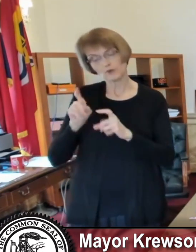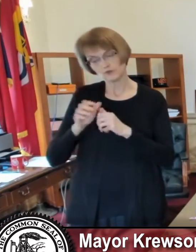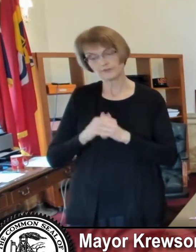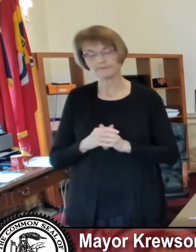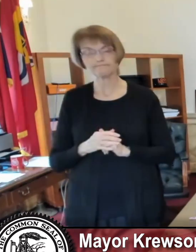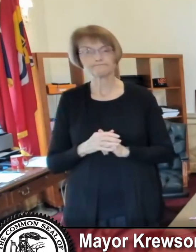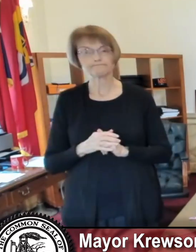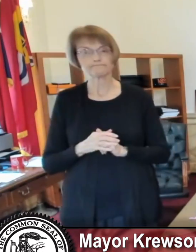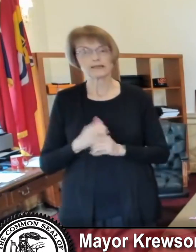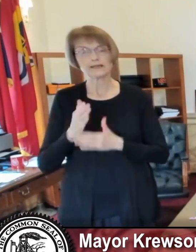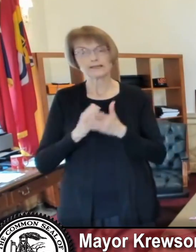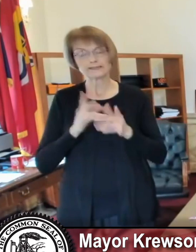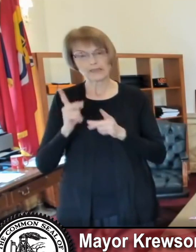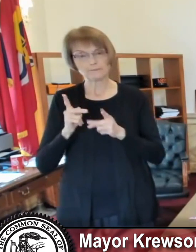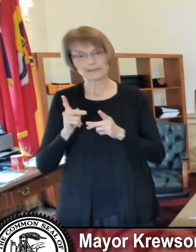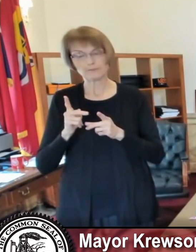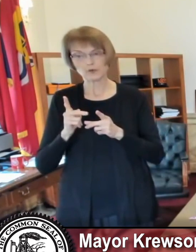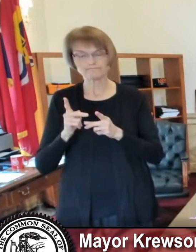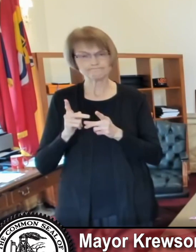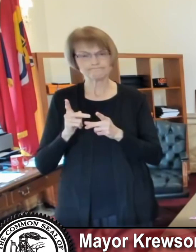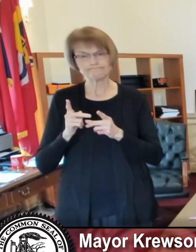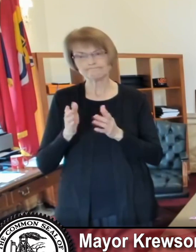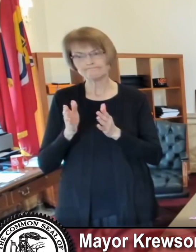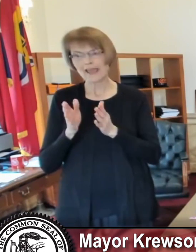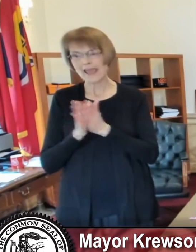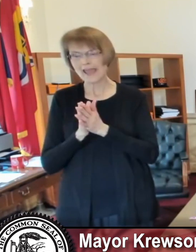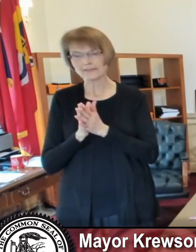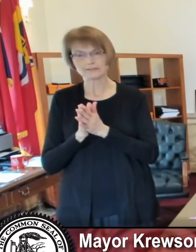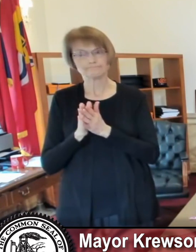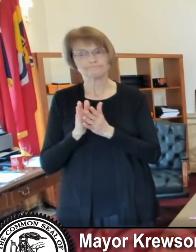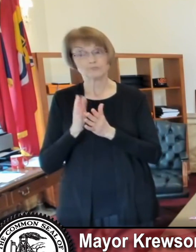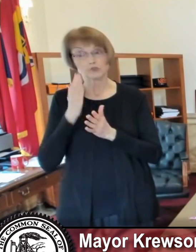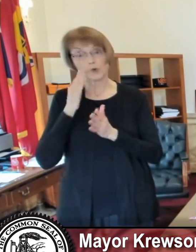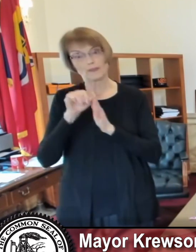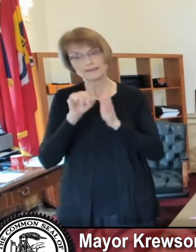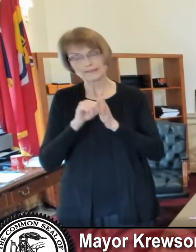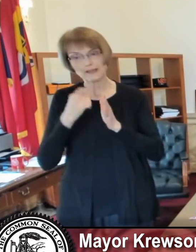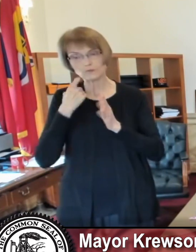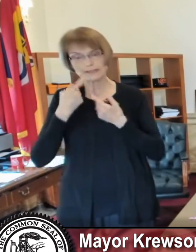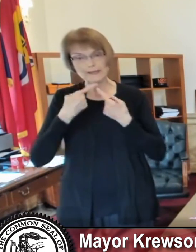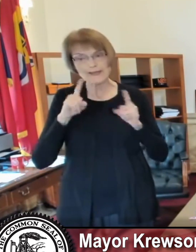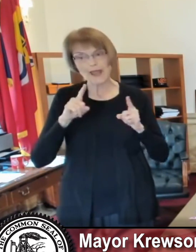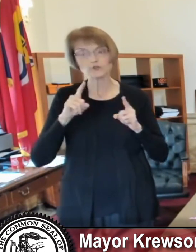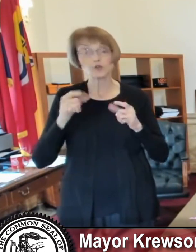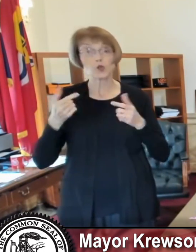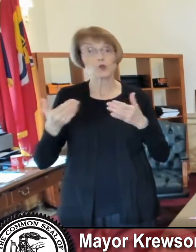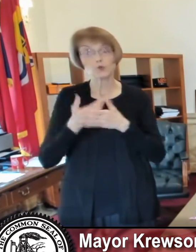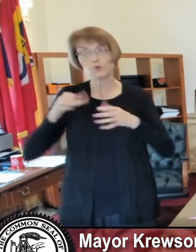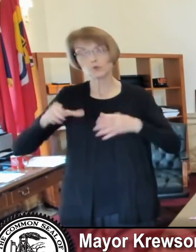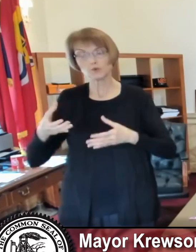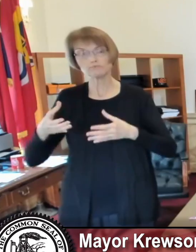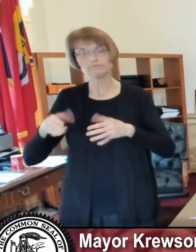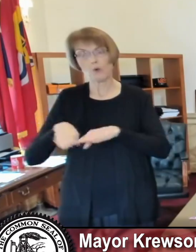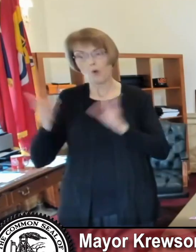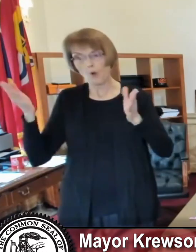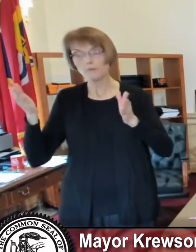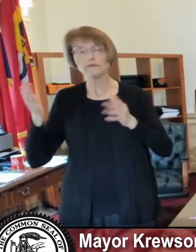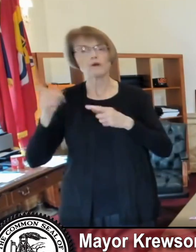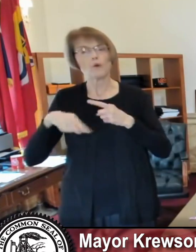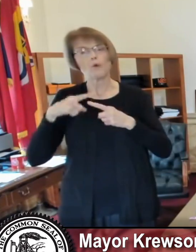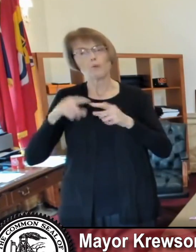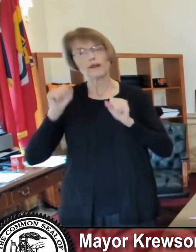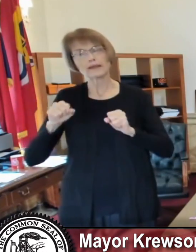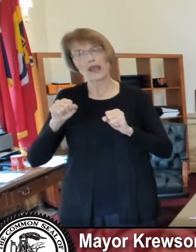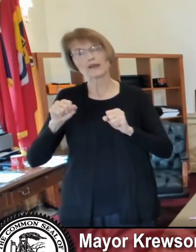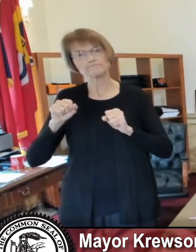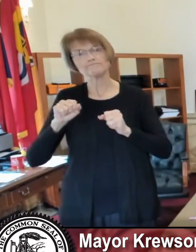So, some folks did write in about the new phase that the state moved into and when the city of St. Louis might be able to begin vaccinating folks